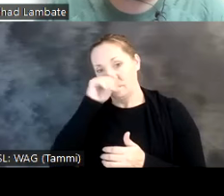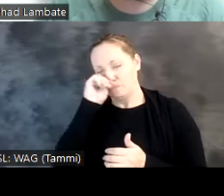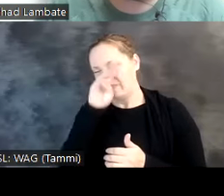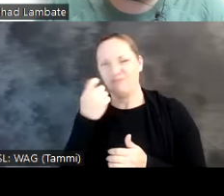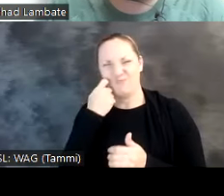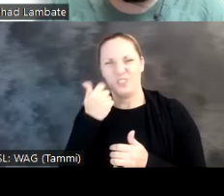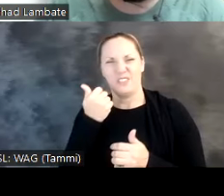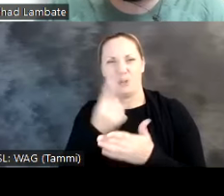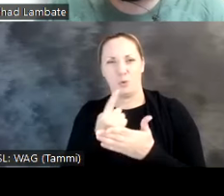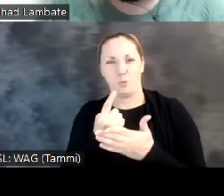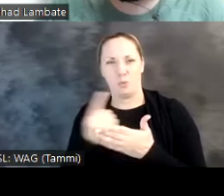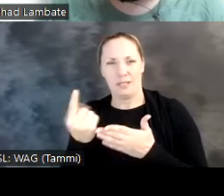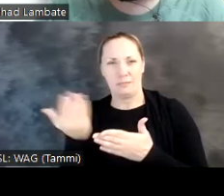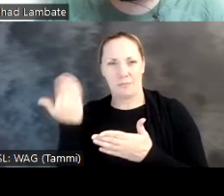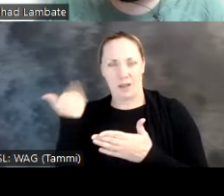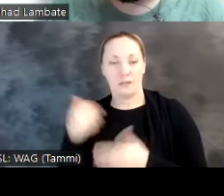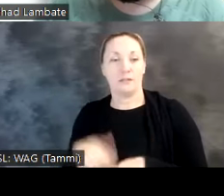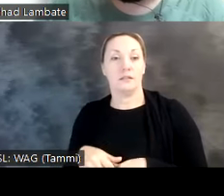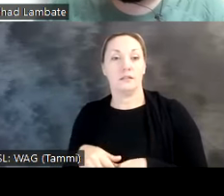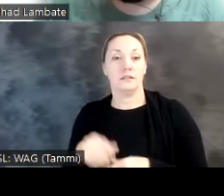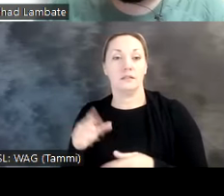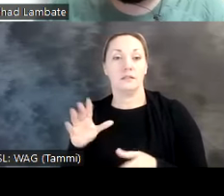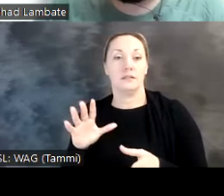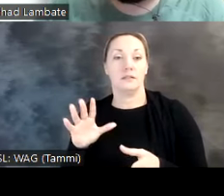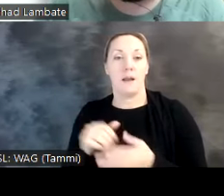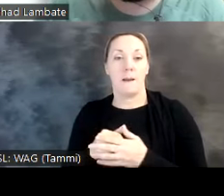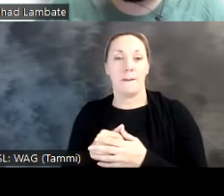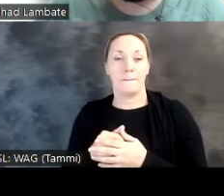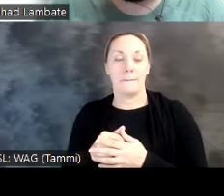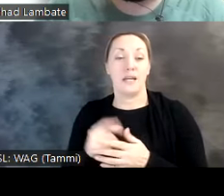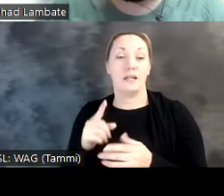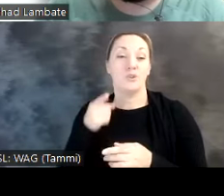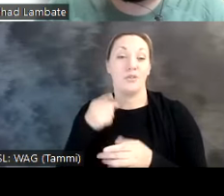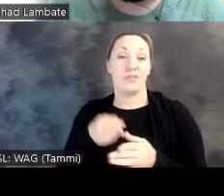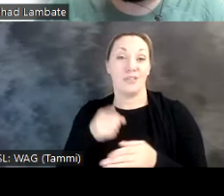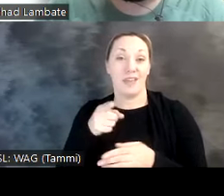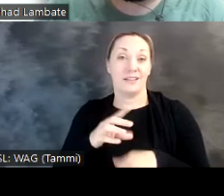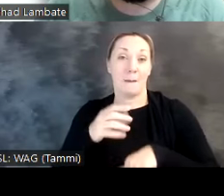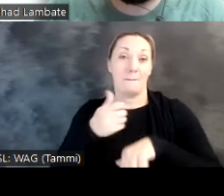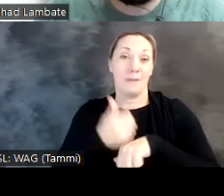So in total, if I had to say, it's based on